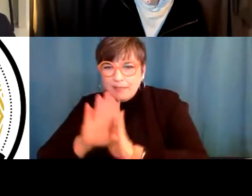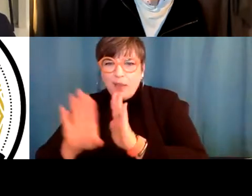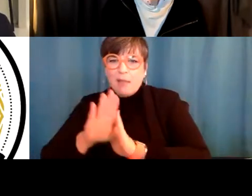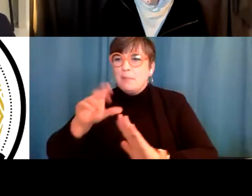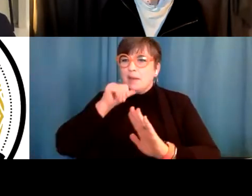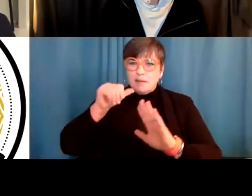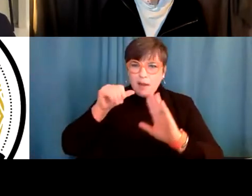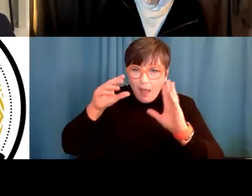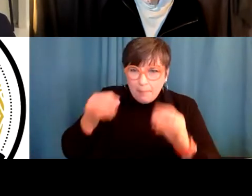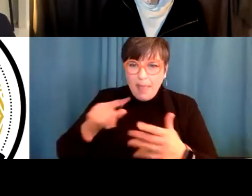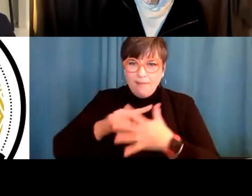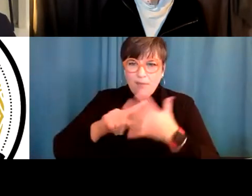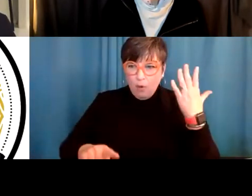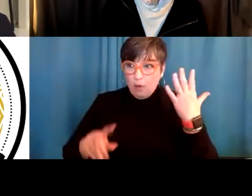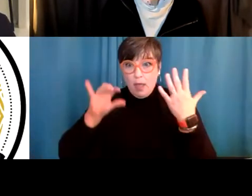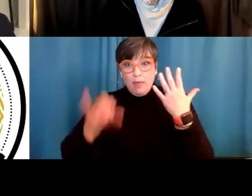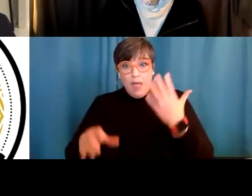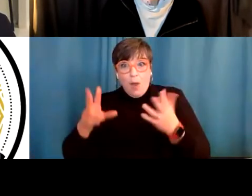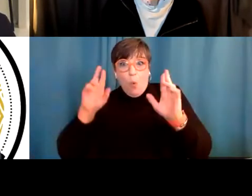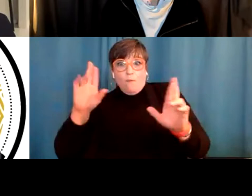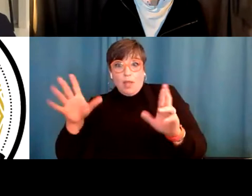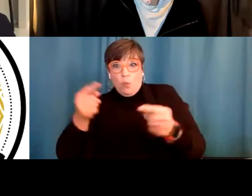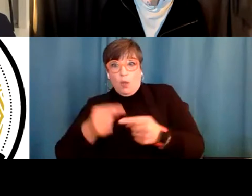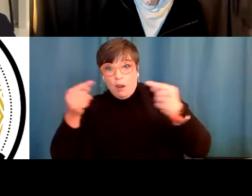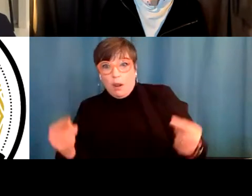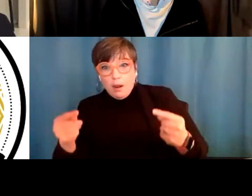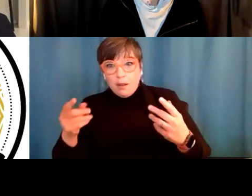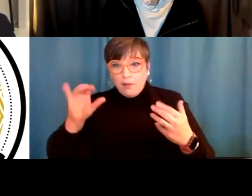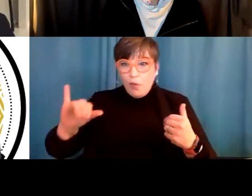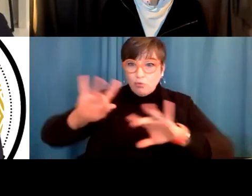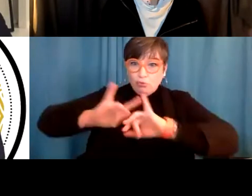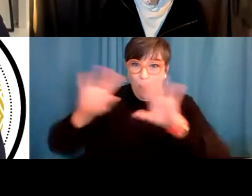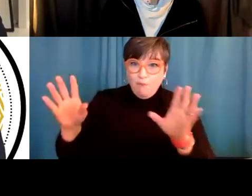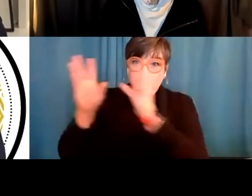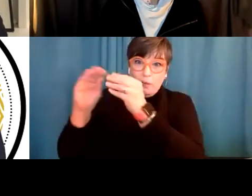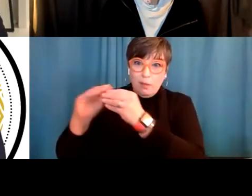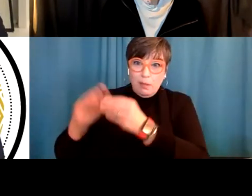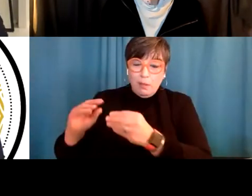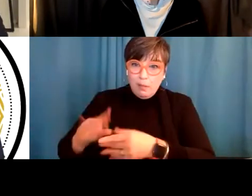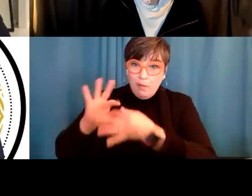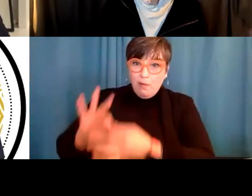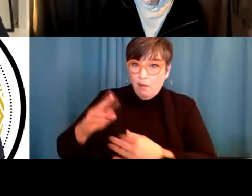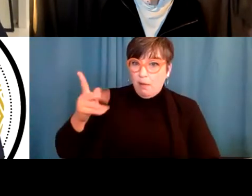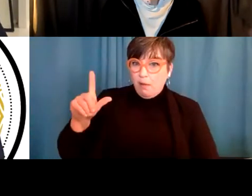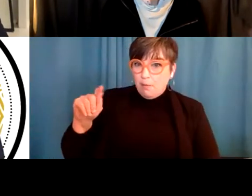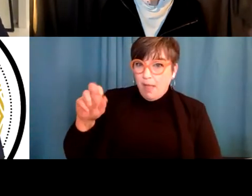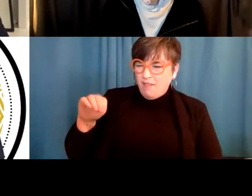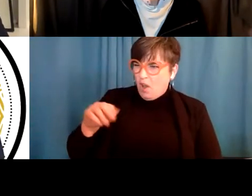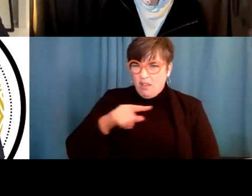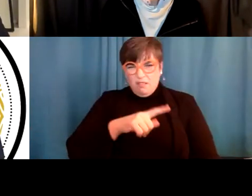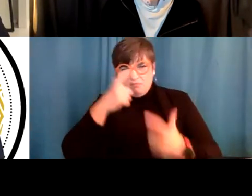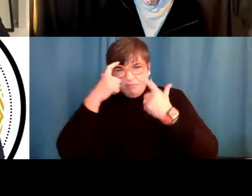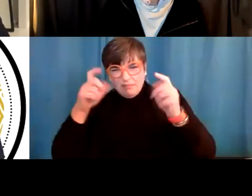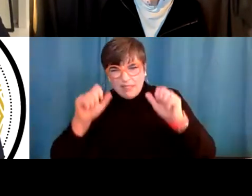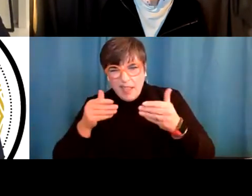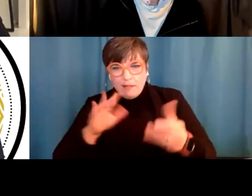sludge on those platforms. And they get to mm-hmm. make these policy decisions, which is, mm-hmm. you know, why I firmly think we are